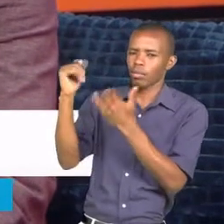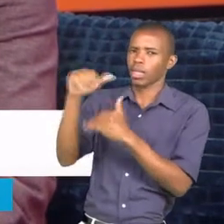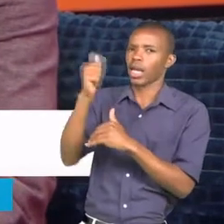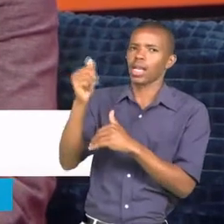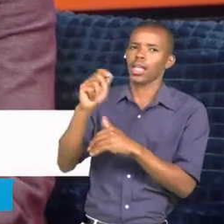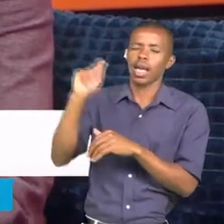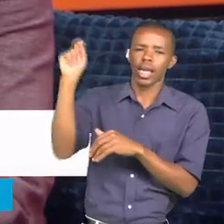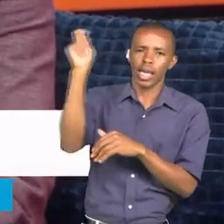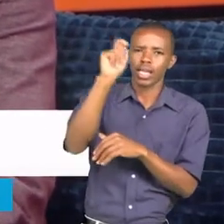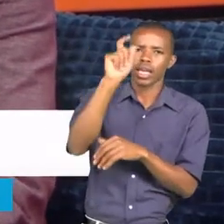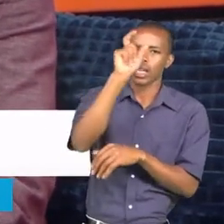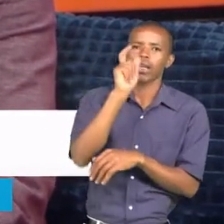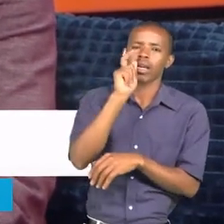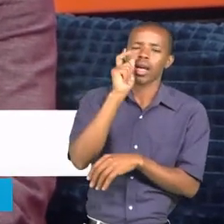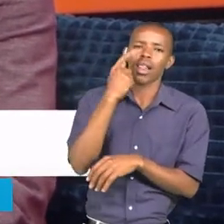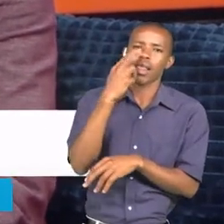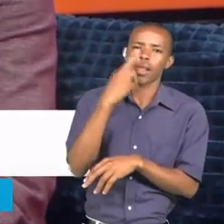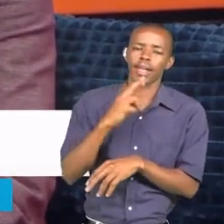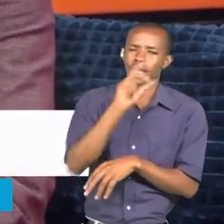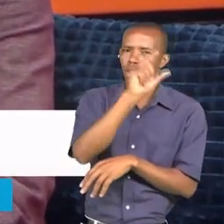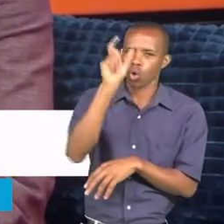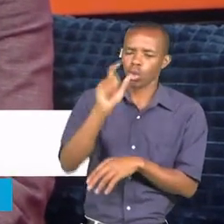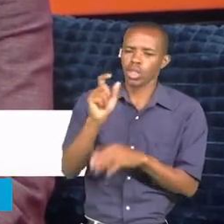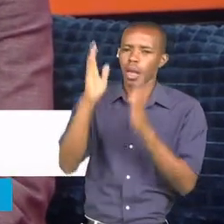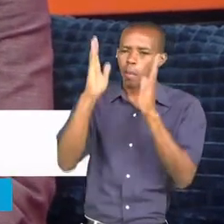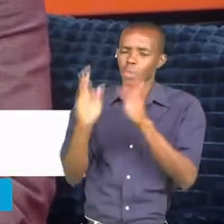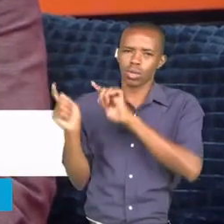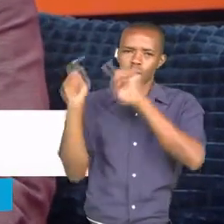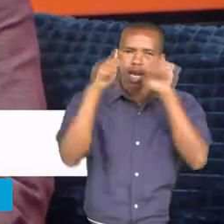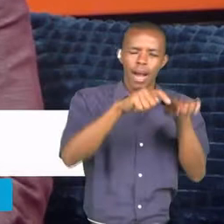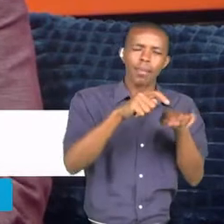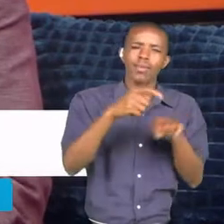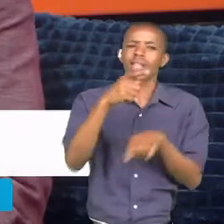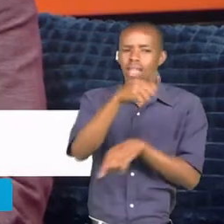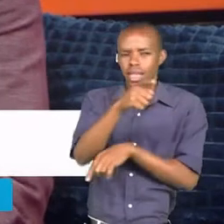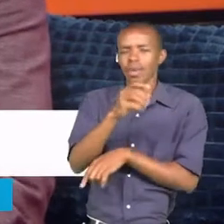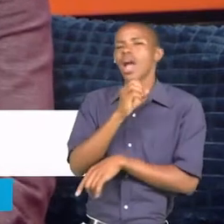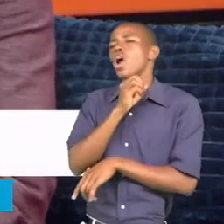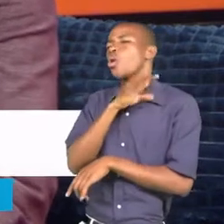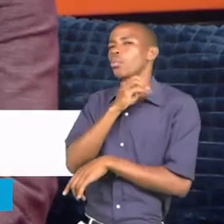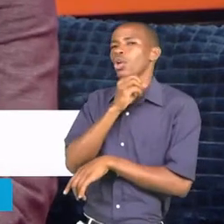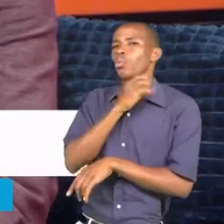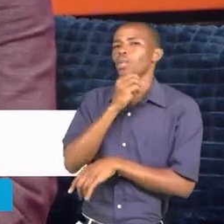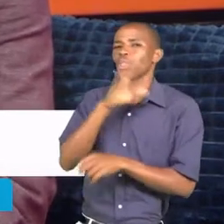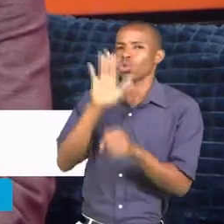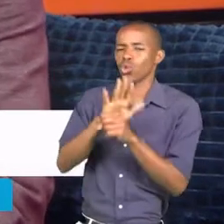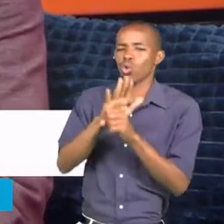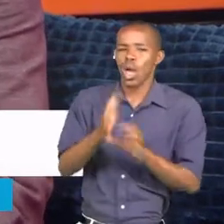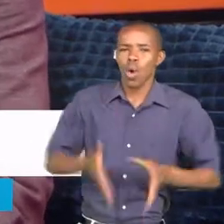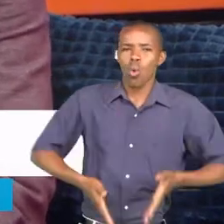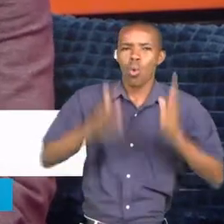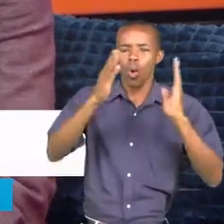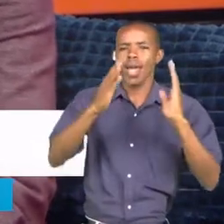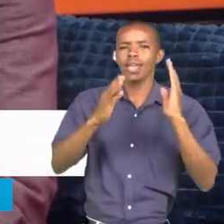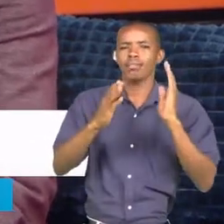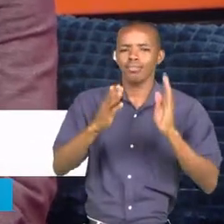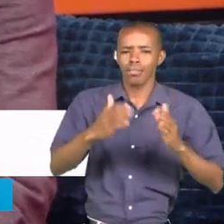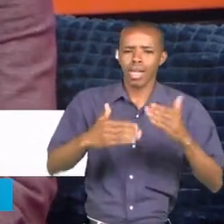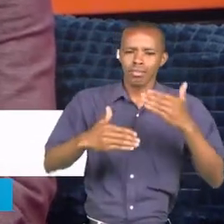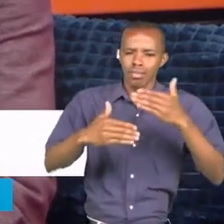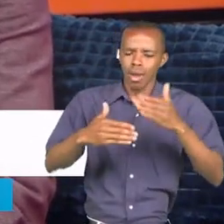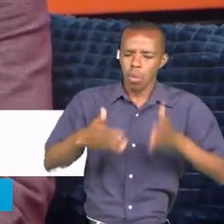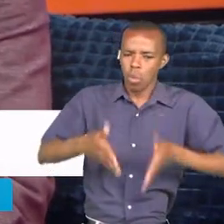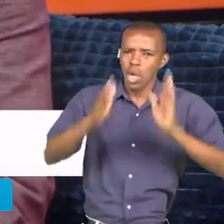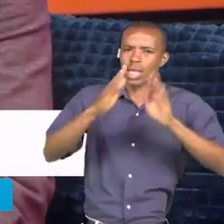Kenya Red Cross to be here. We've seen some of them even complain that indeed the road network infrastructure is not